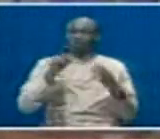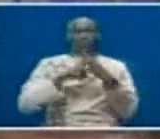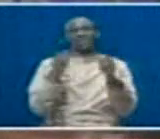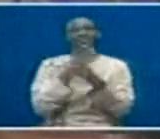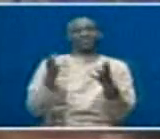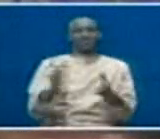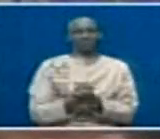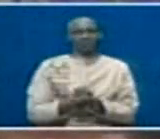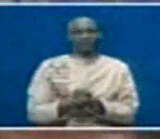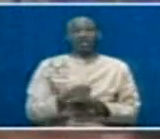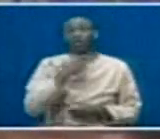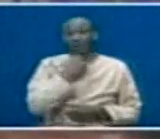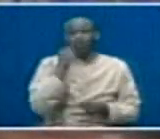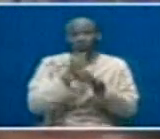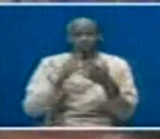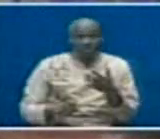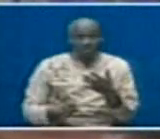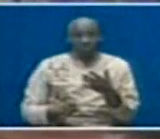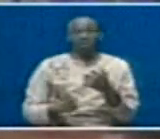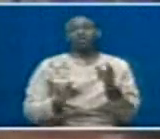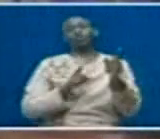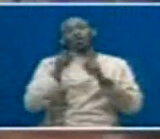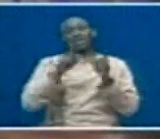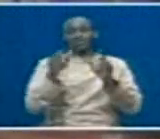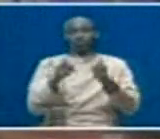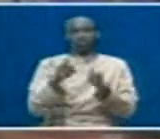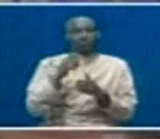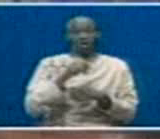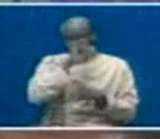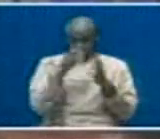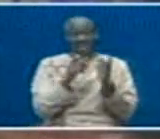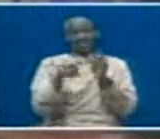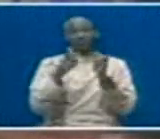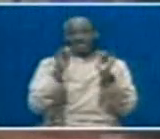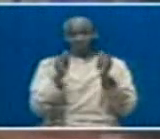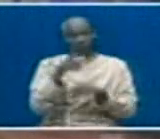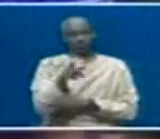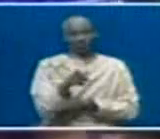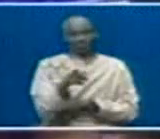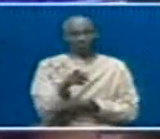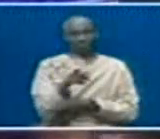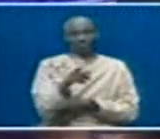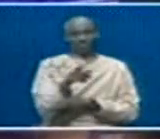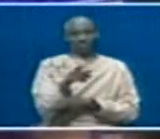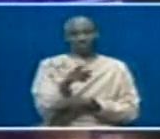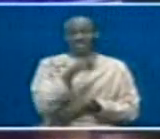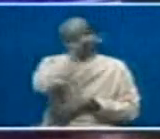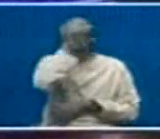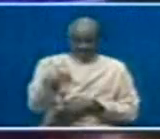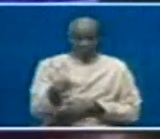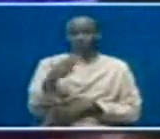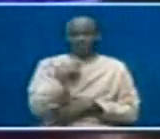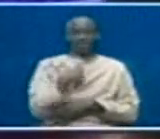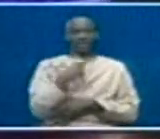What? Now, he wants to do what? Journalism. No. I'm telling you the truth. Now, he came to me,